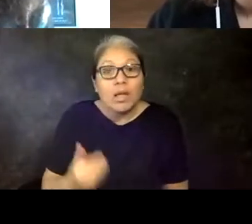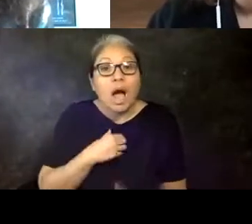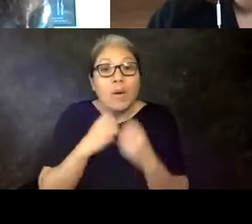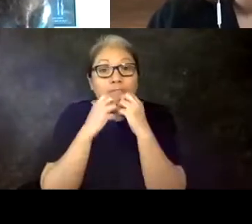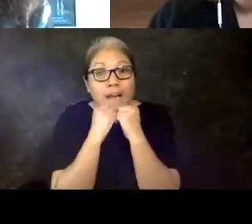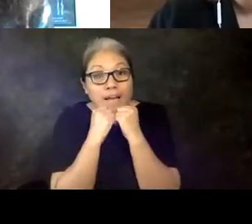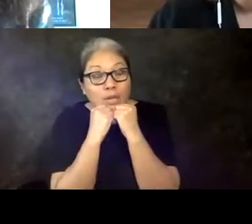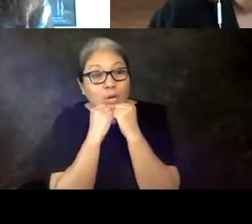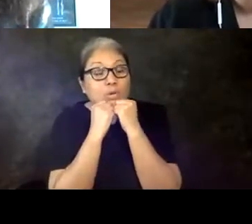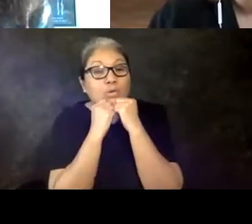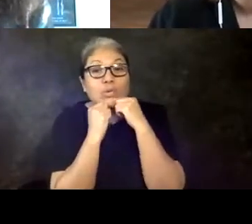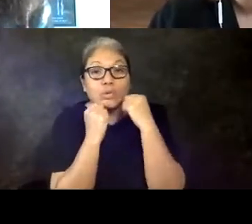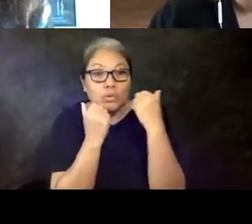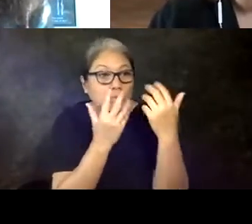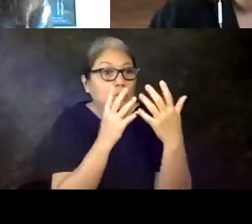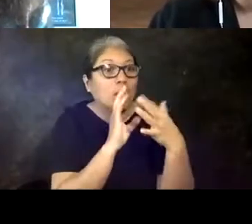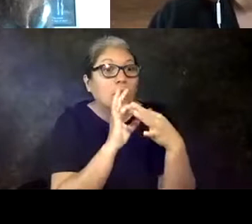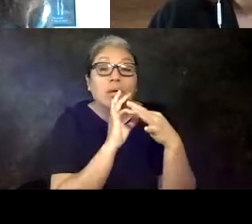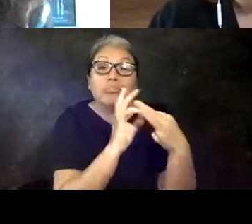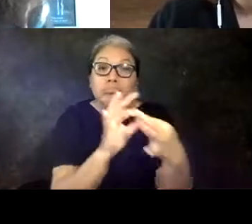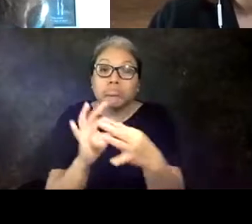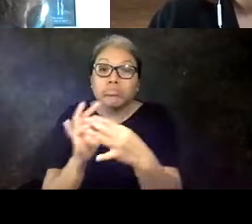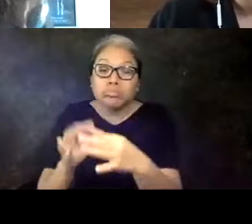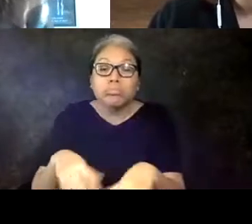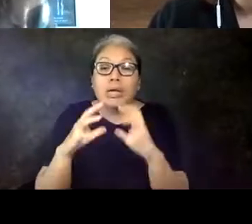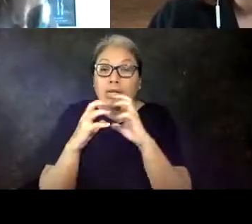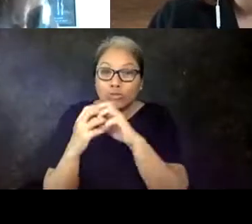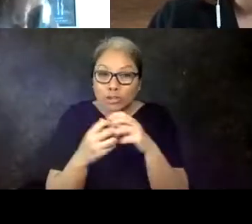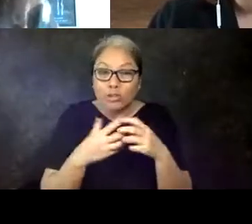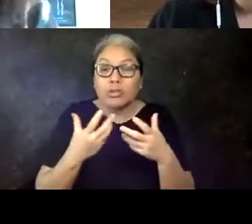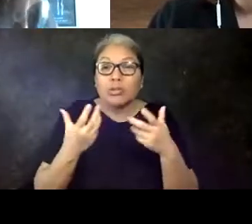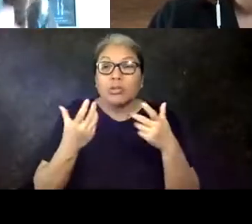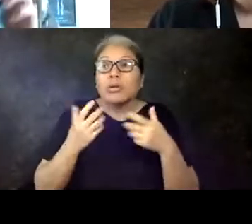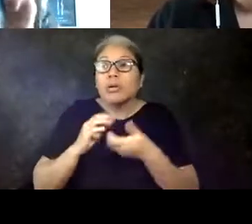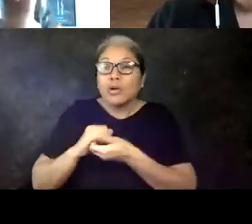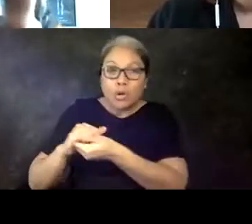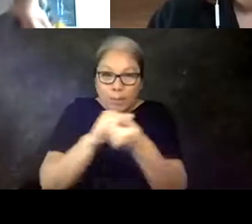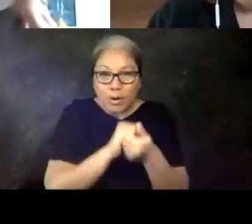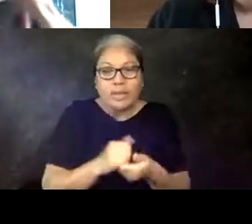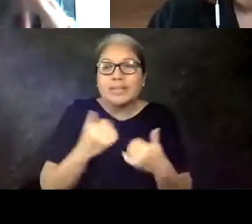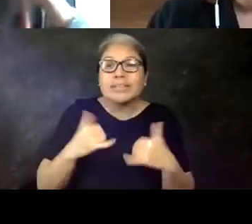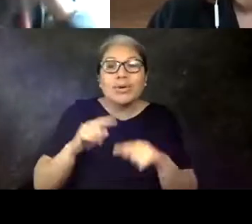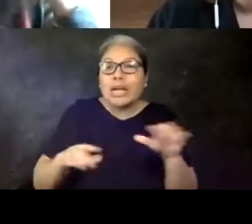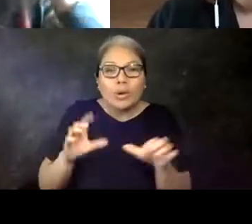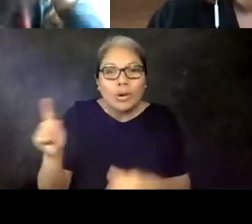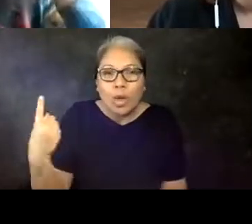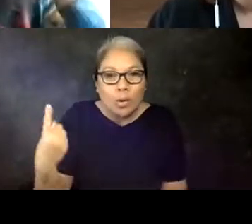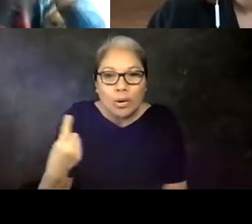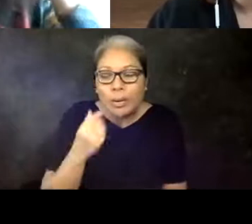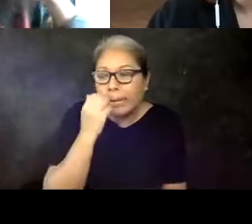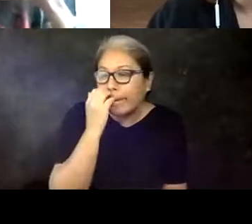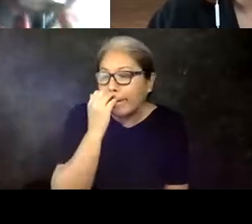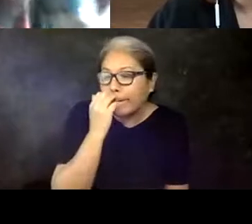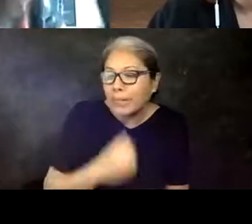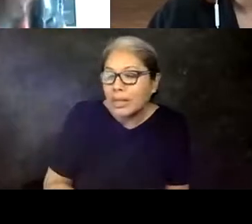around collaboration and intersectionality to try to do it alone. So, you know, I